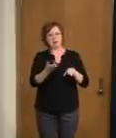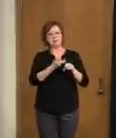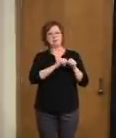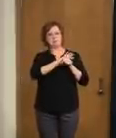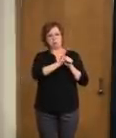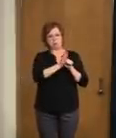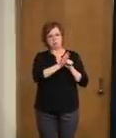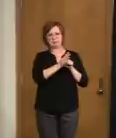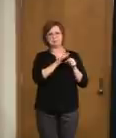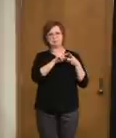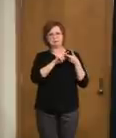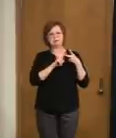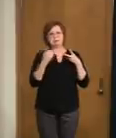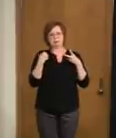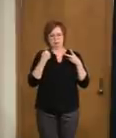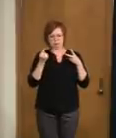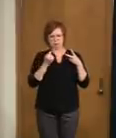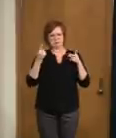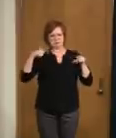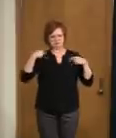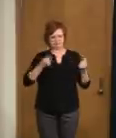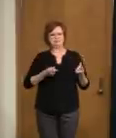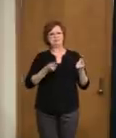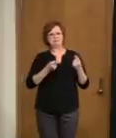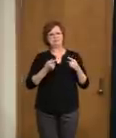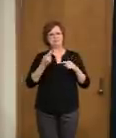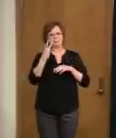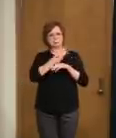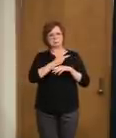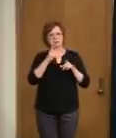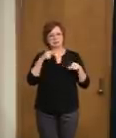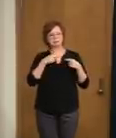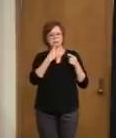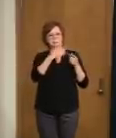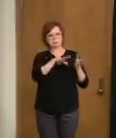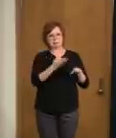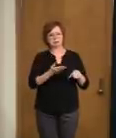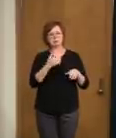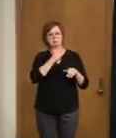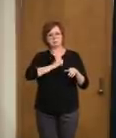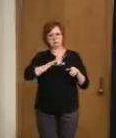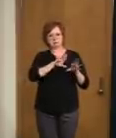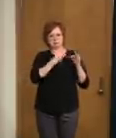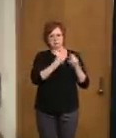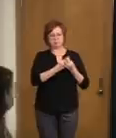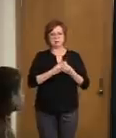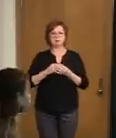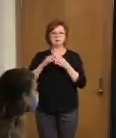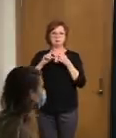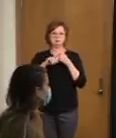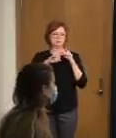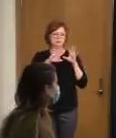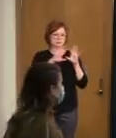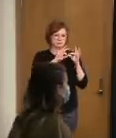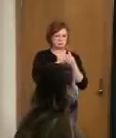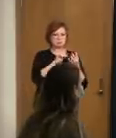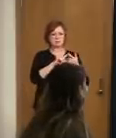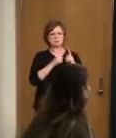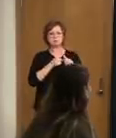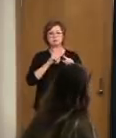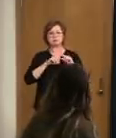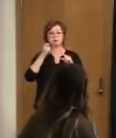again, my condolences to family and friends. And with high numbers of people in hospital and ICU, we unfortunately will continue to